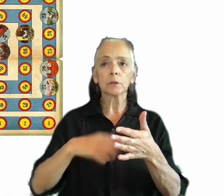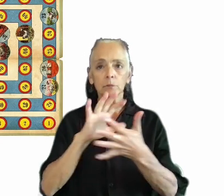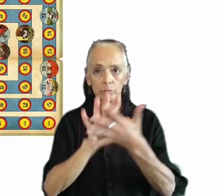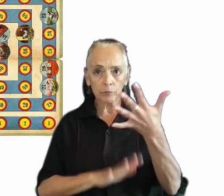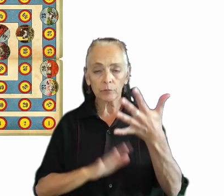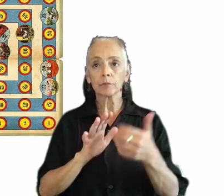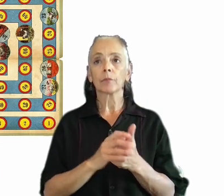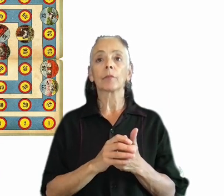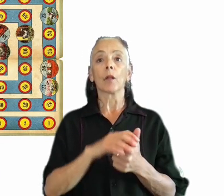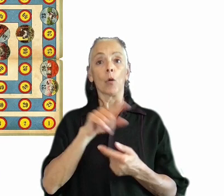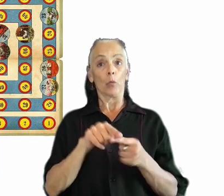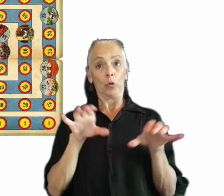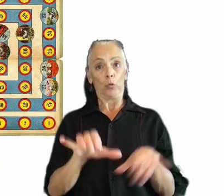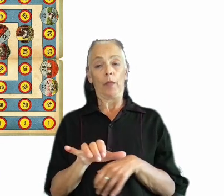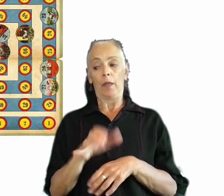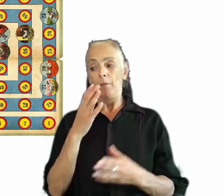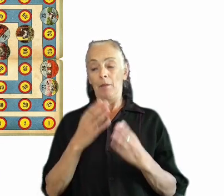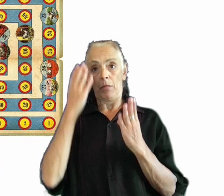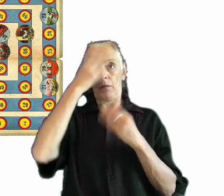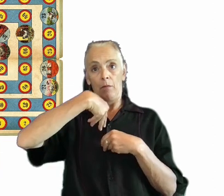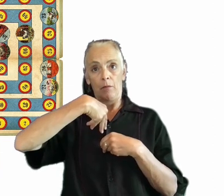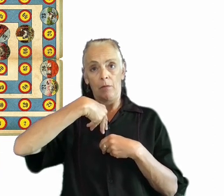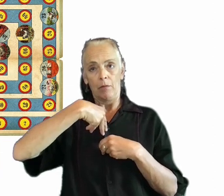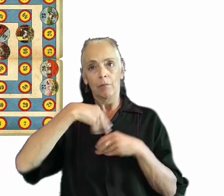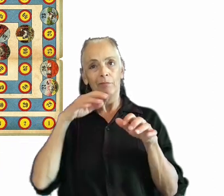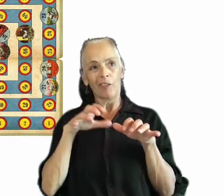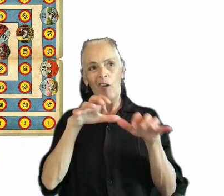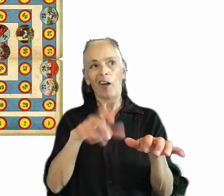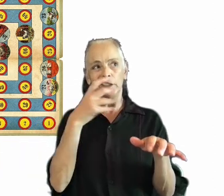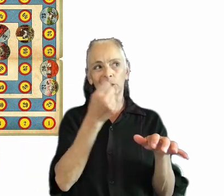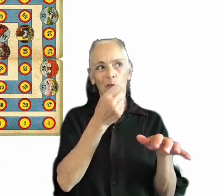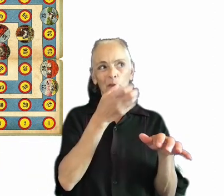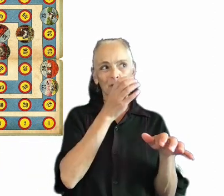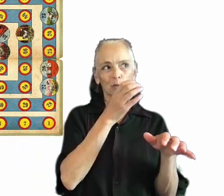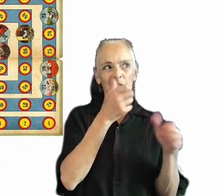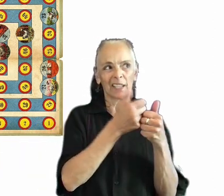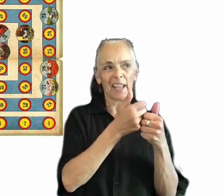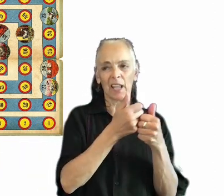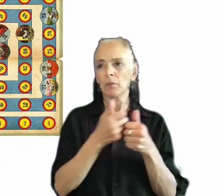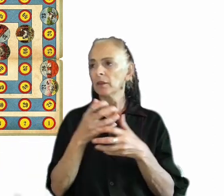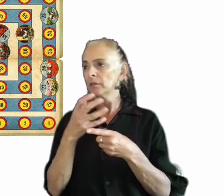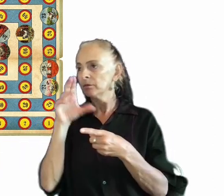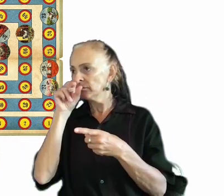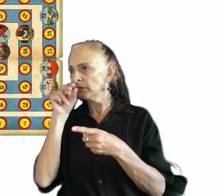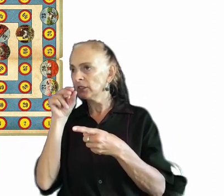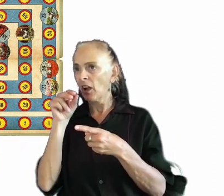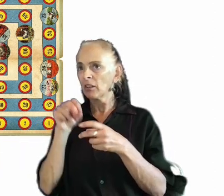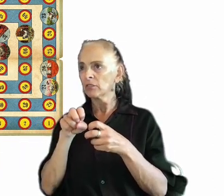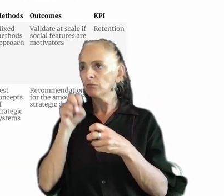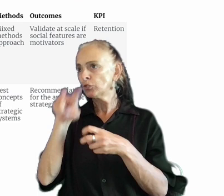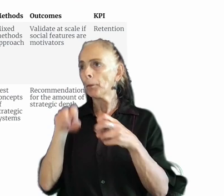but when we do this we might miss the fact that the audience of milk drinking game really overlaps with the audience of duck jumping